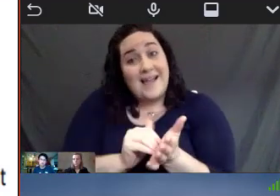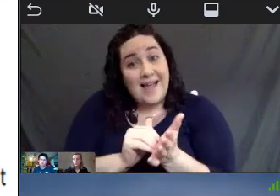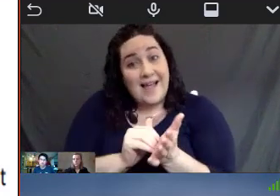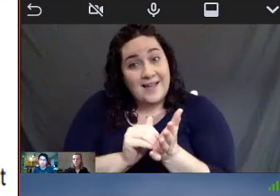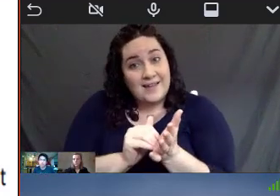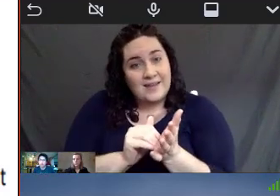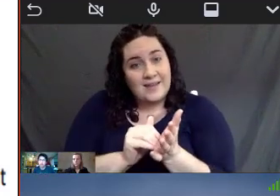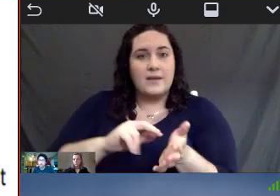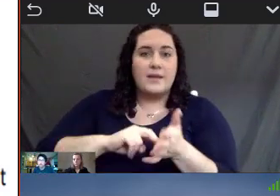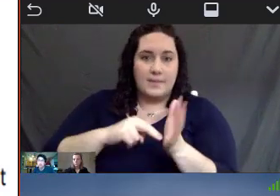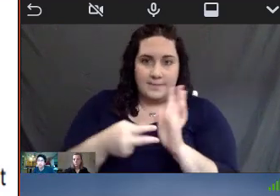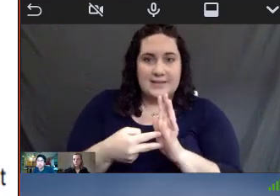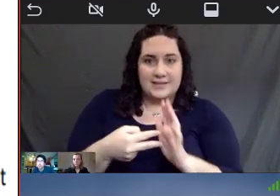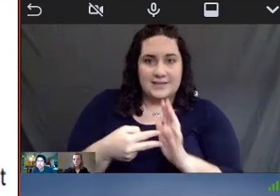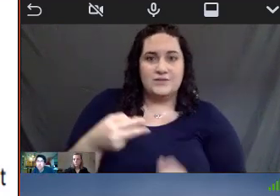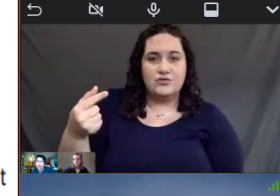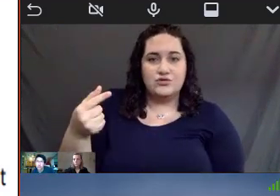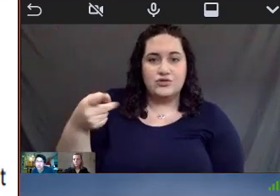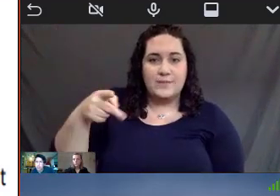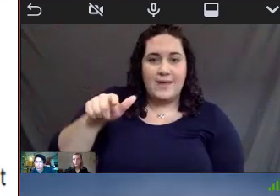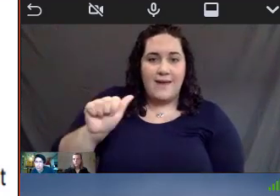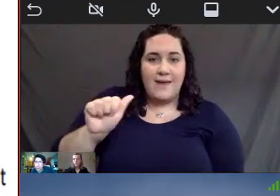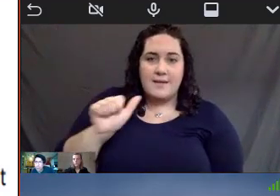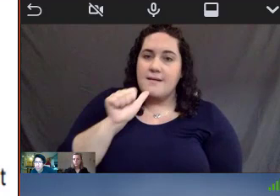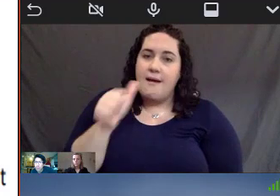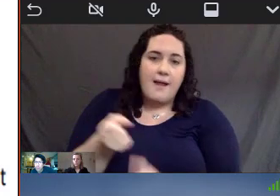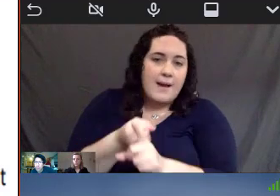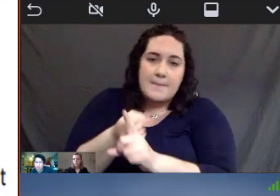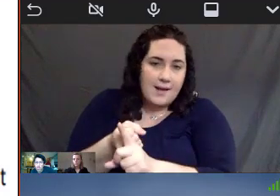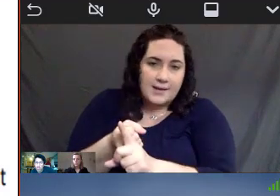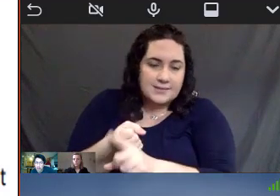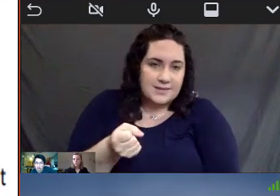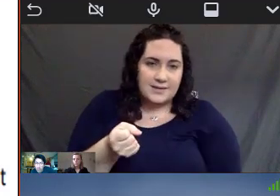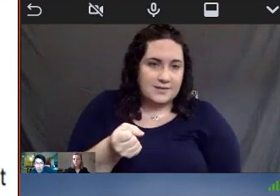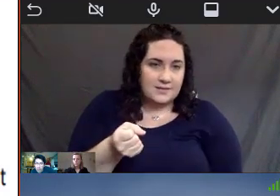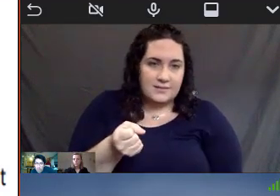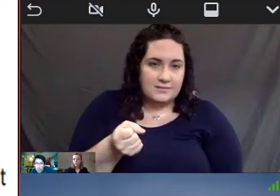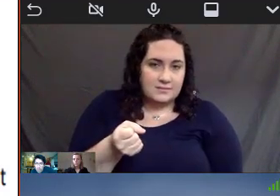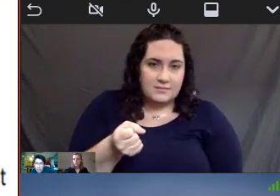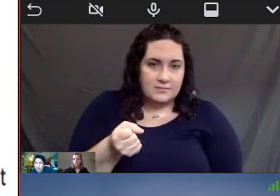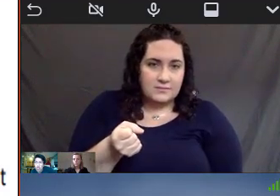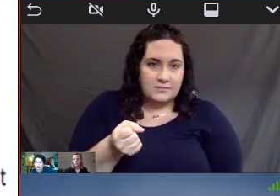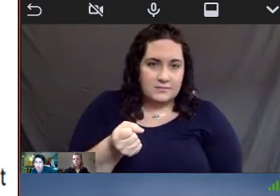term, but the student will not see a GPA for the course in the current term.